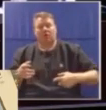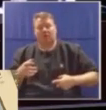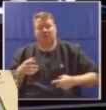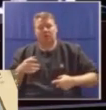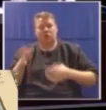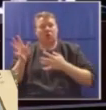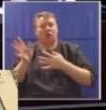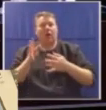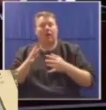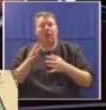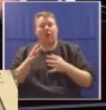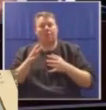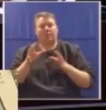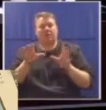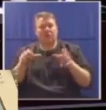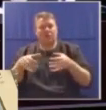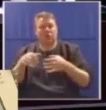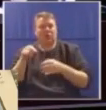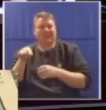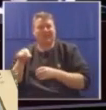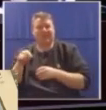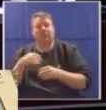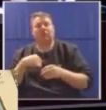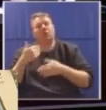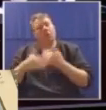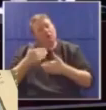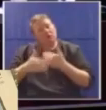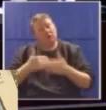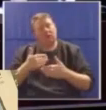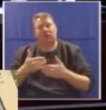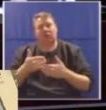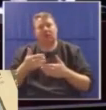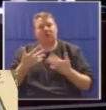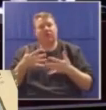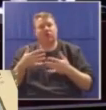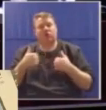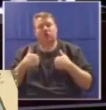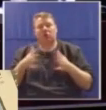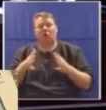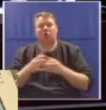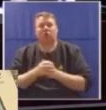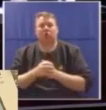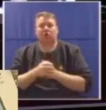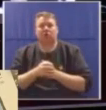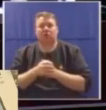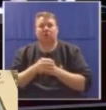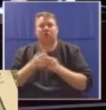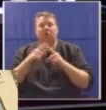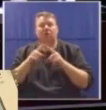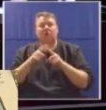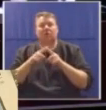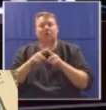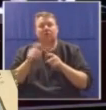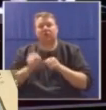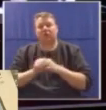Commission, processes were underway, led by a variety of South Africans as